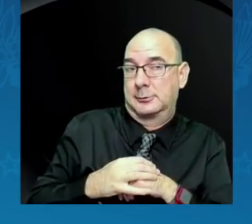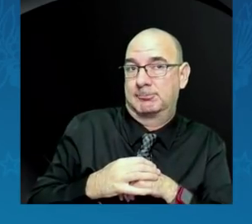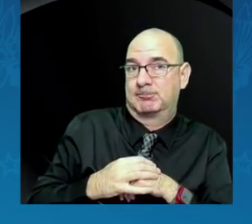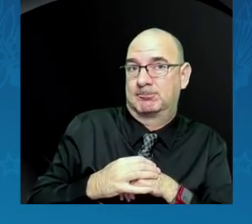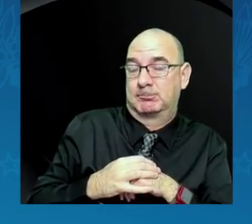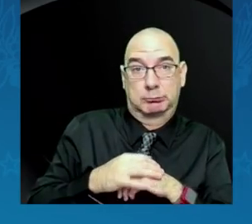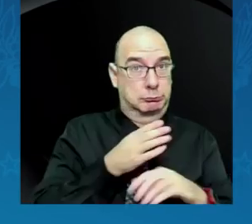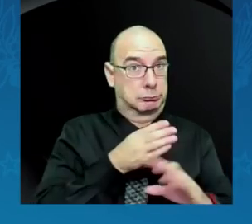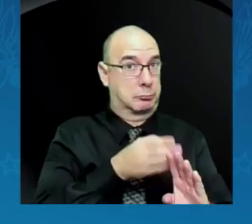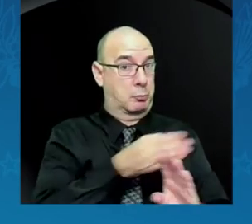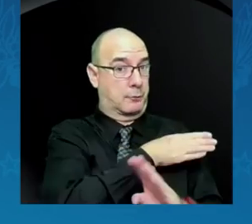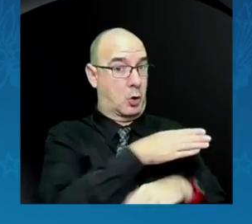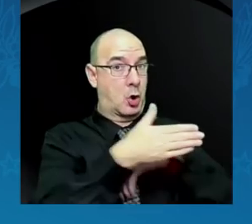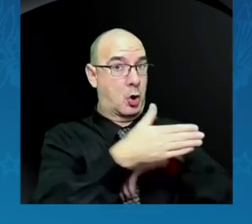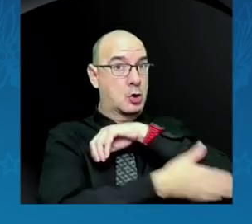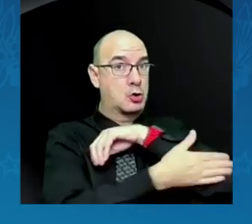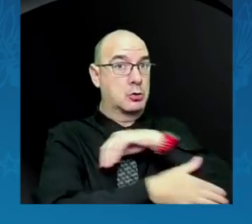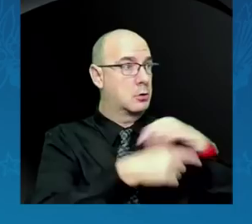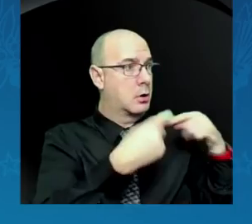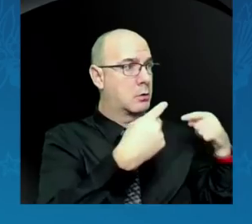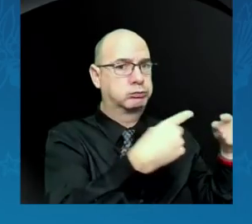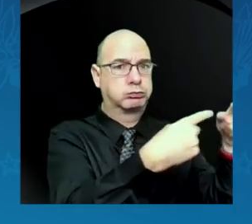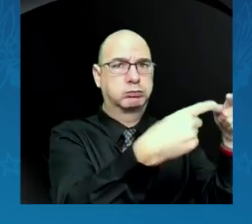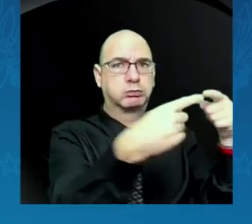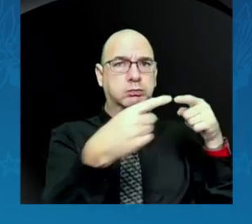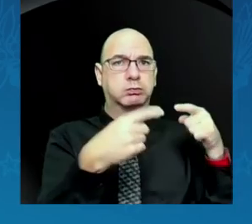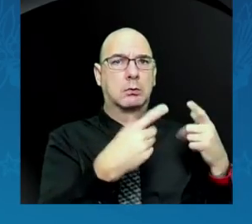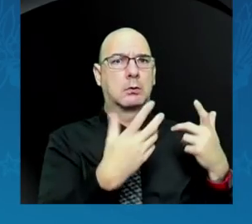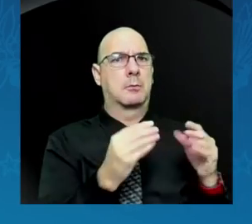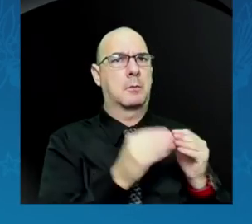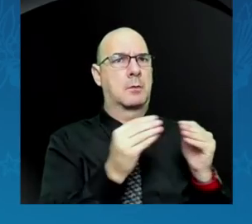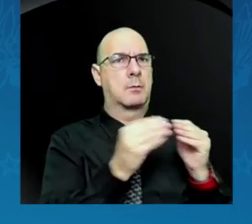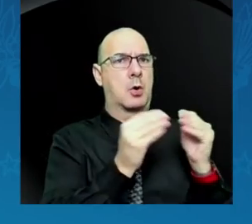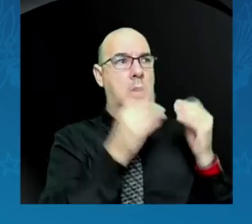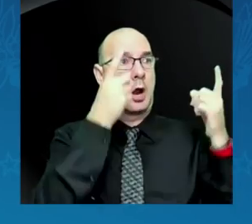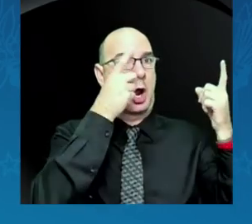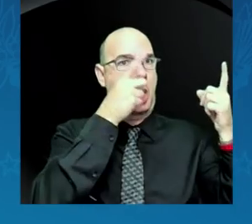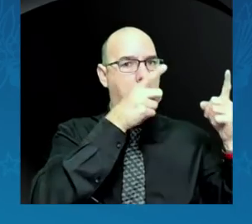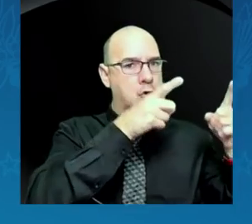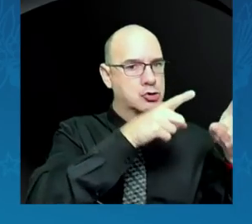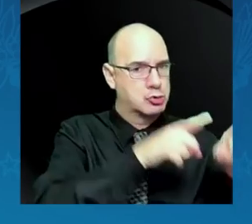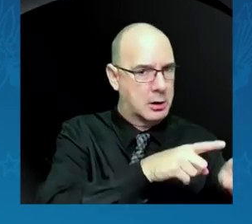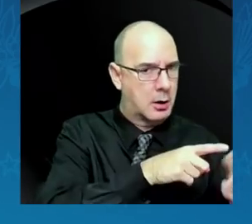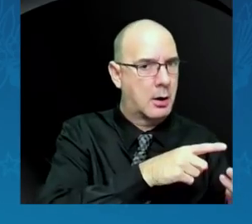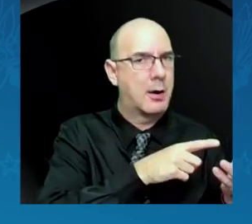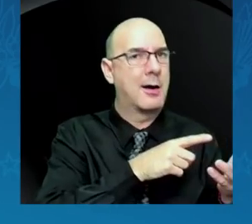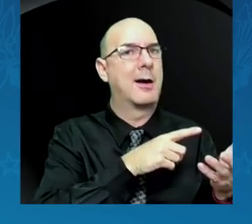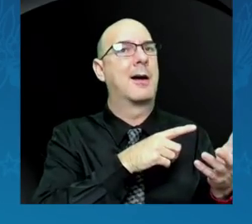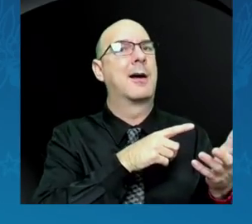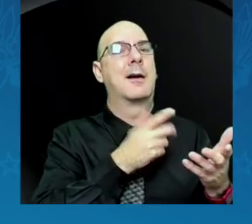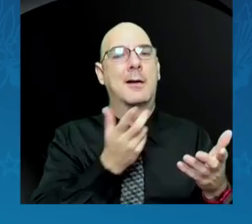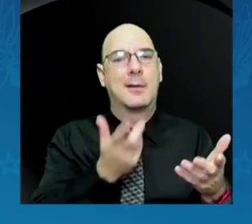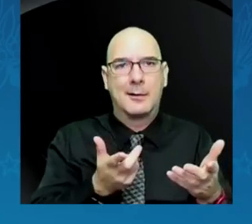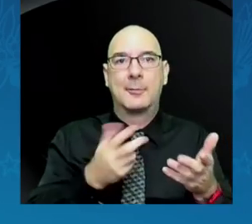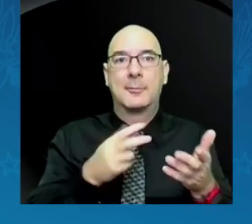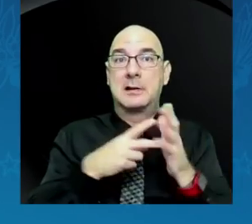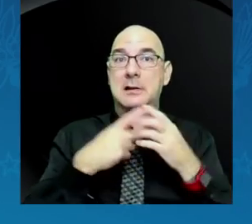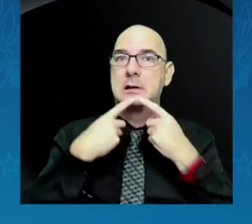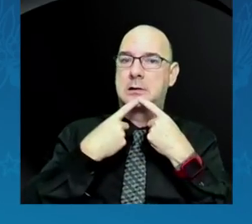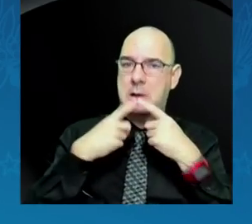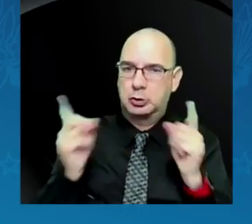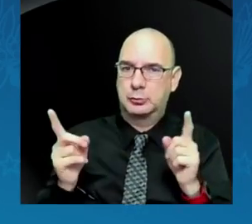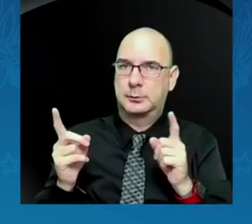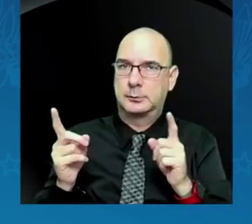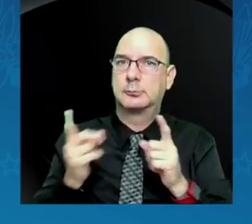a broader consensus, that there must be attribution. We must call it out, to use a colloquial, when we see it. And then we must do